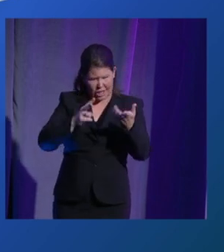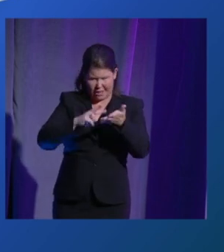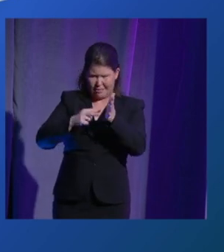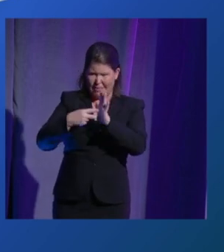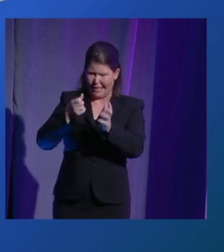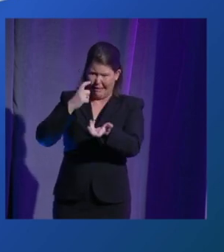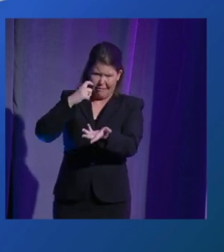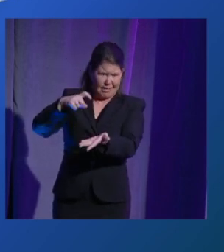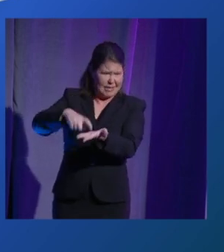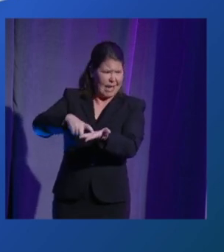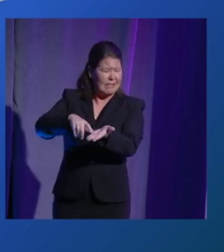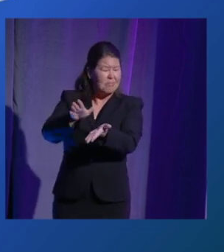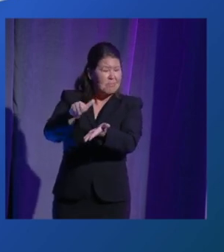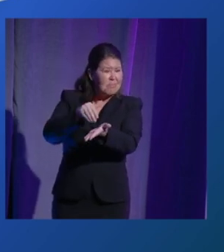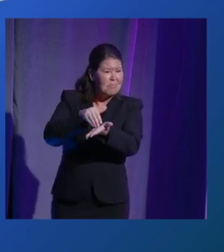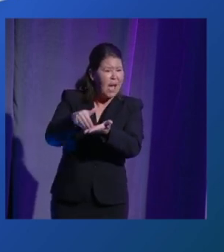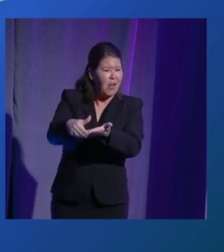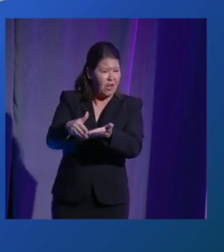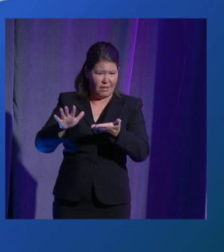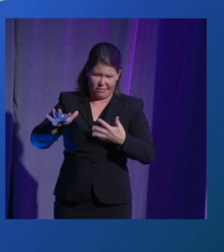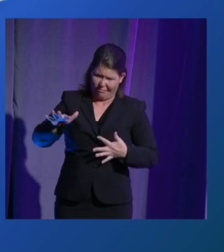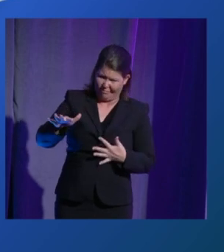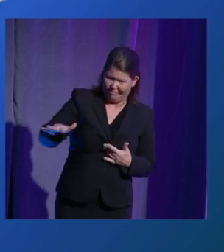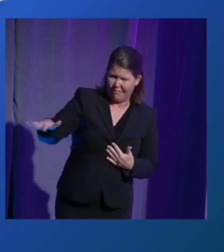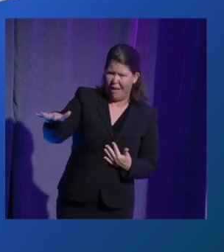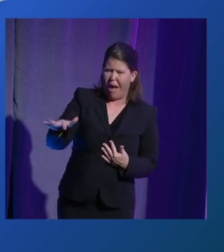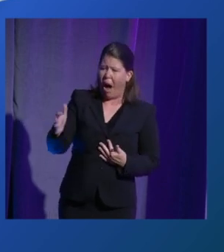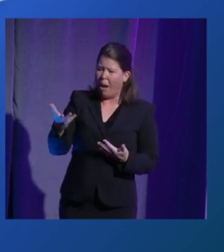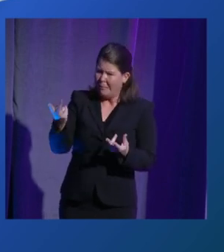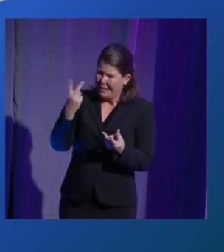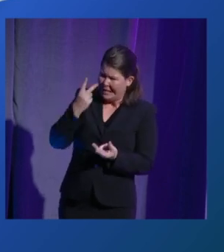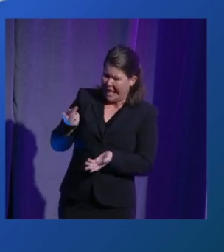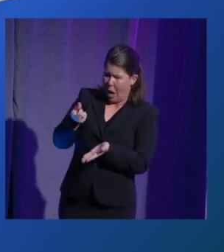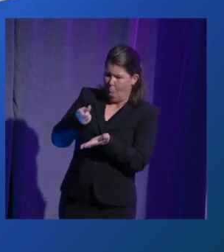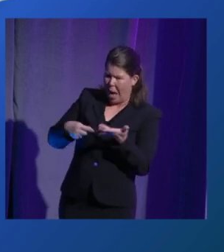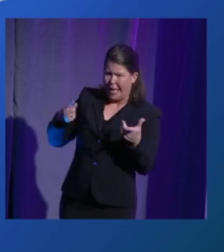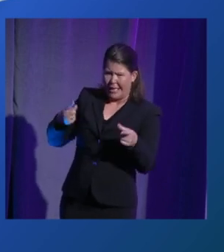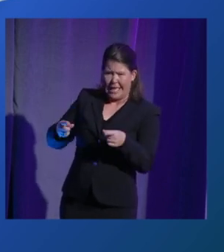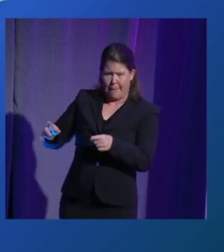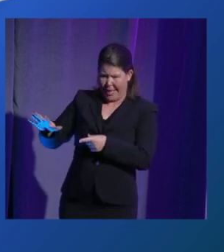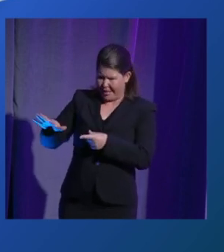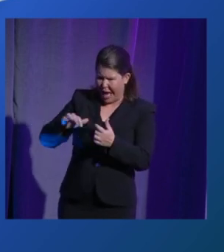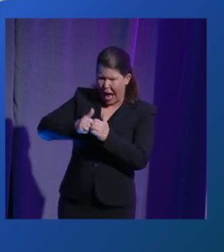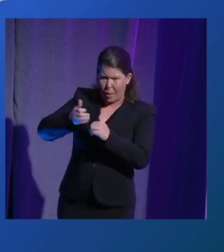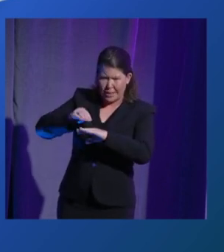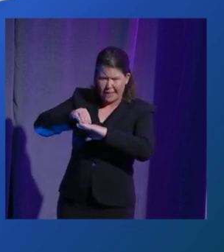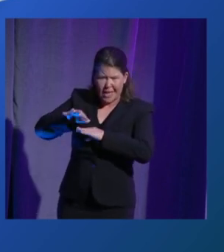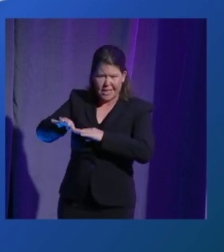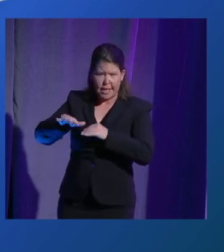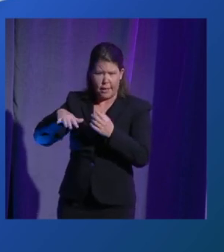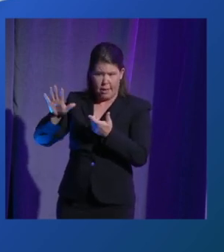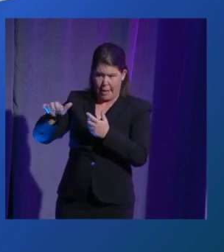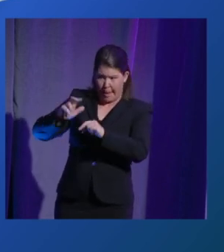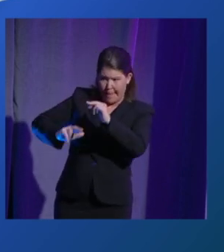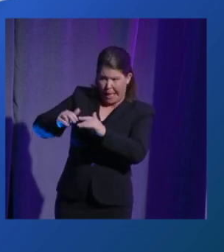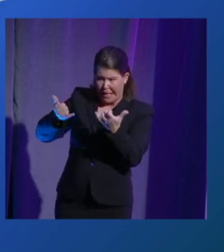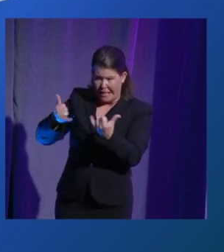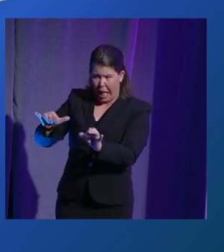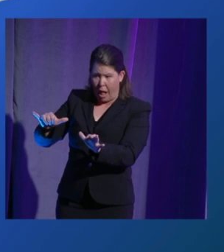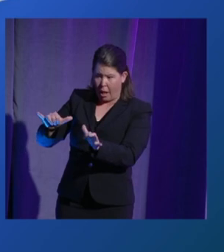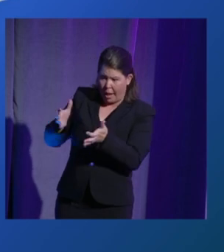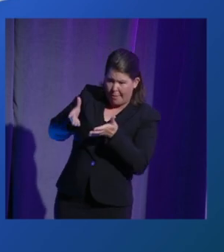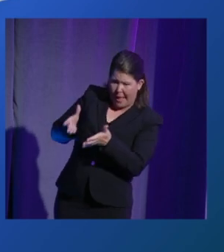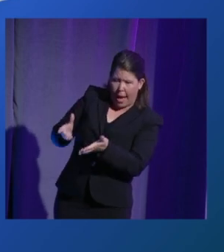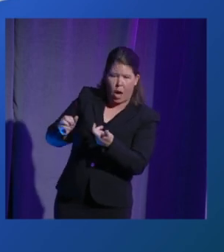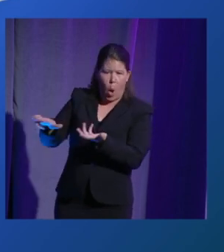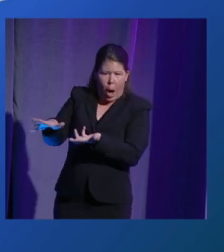determine some level of ease determine what's happened to those and apply that same technology to something as important as food